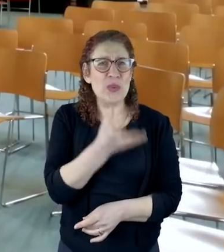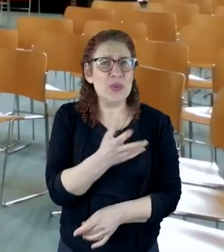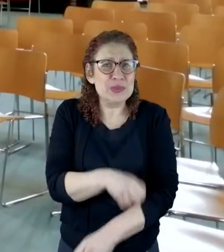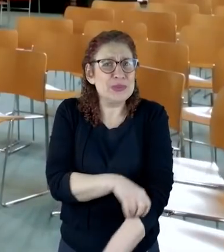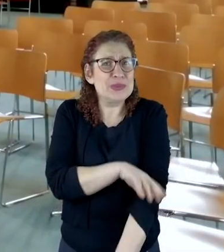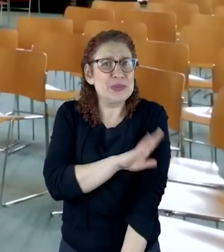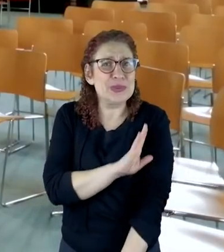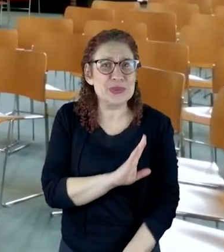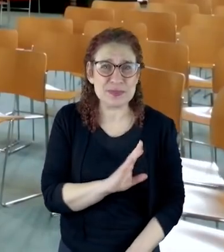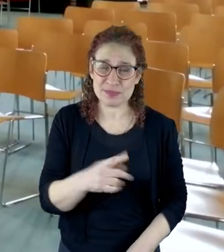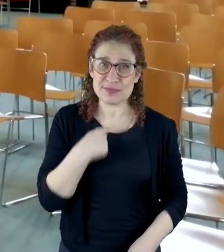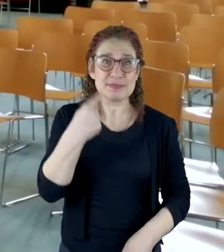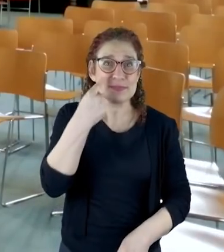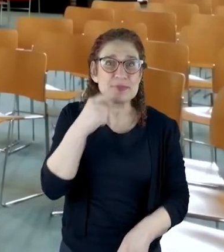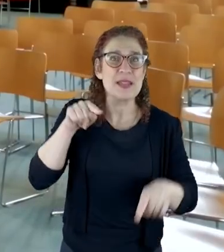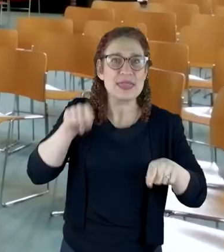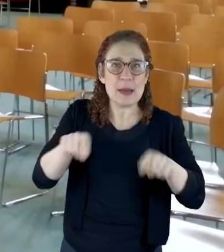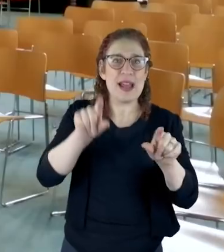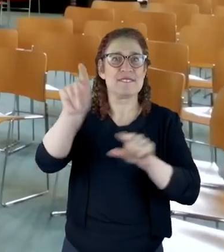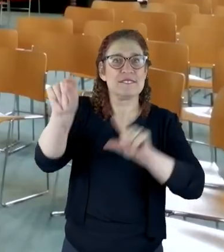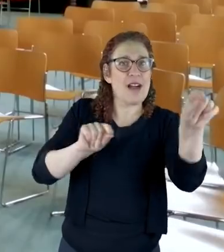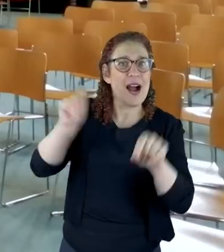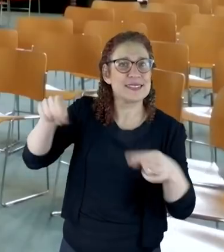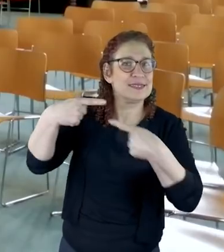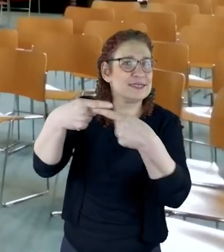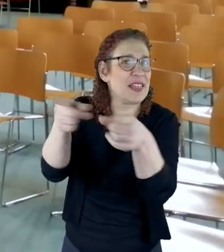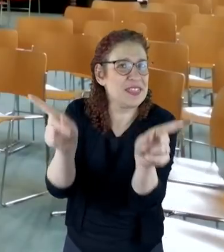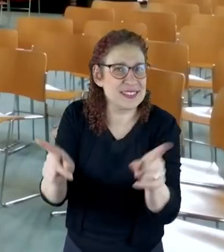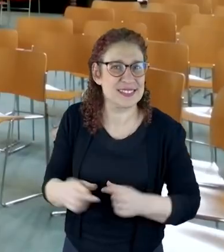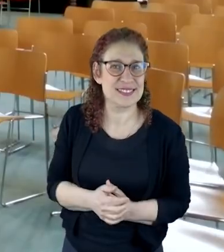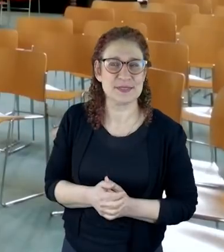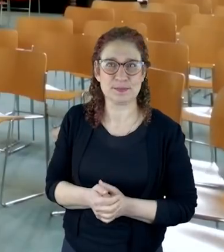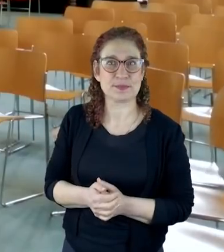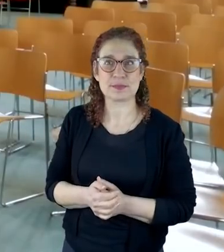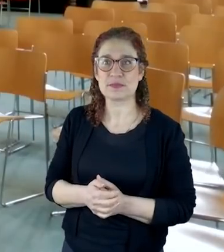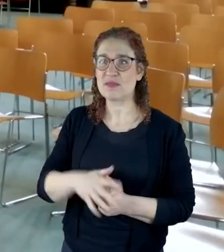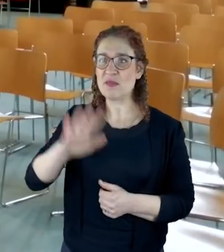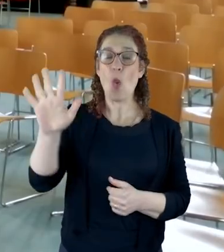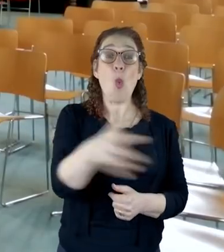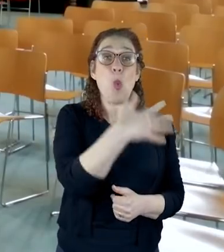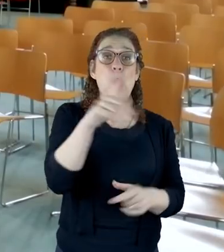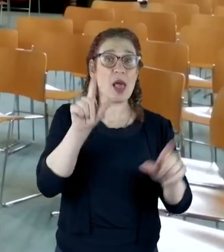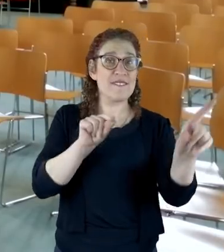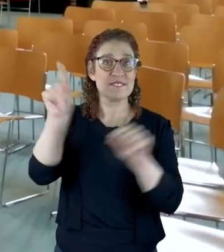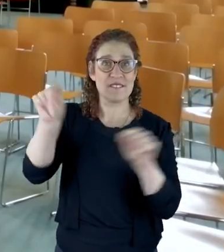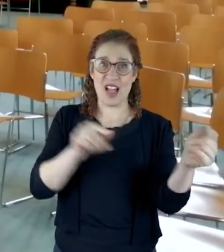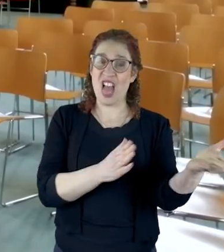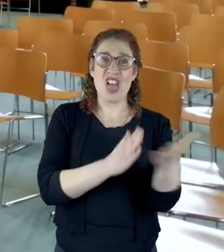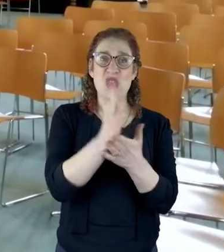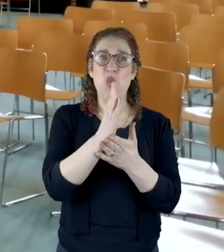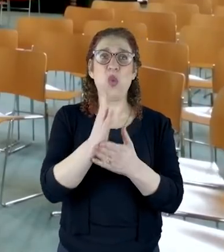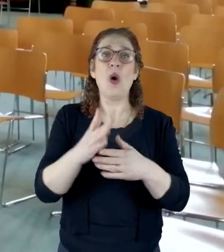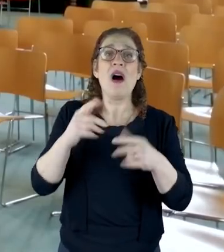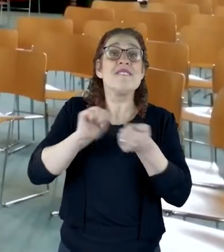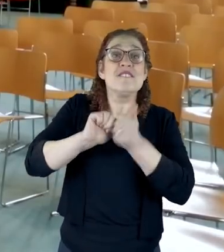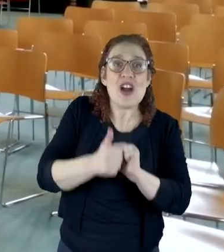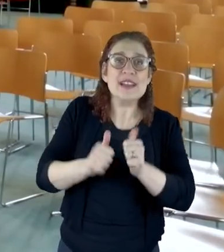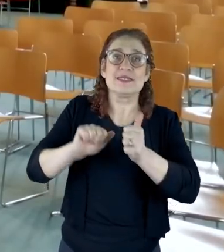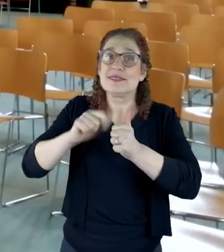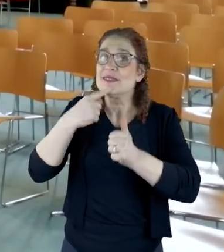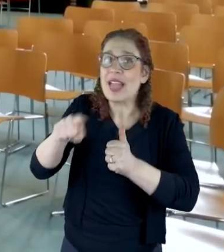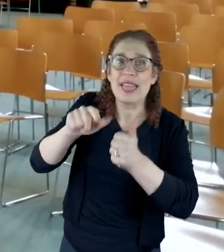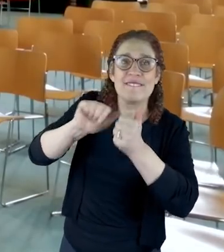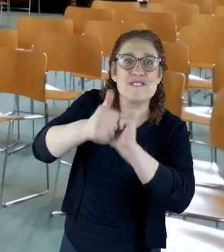people have in extending that invitation. All of the invitations have been by word of mouth, and they've